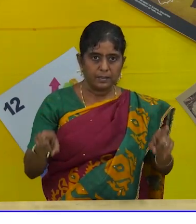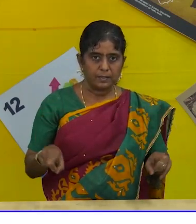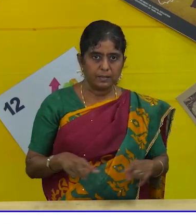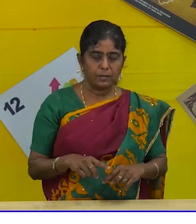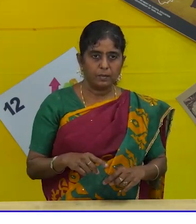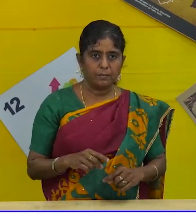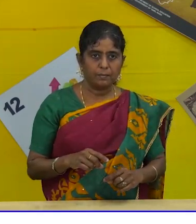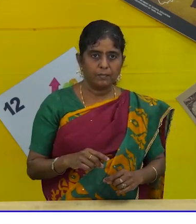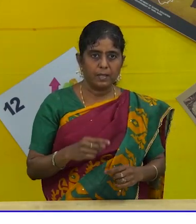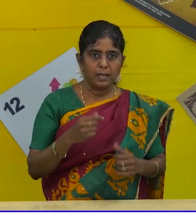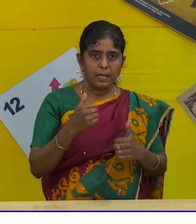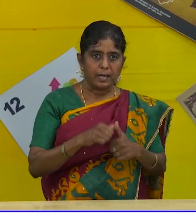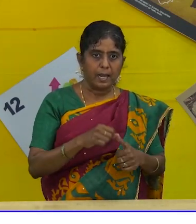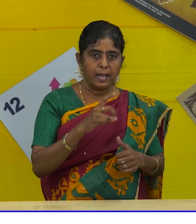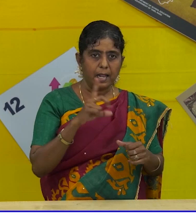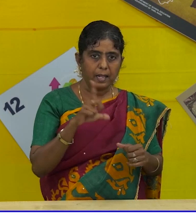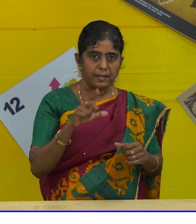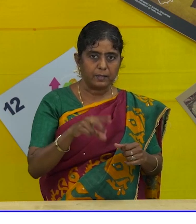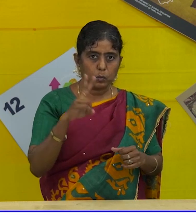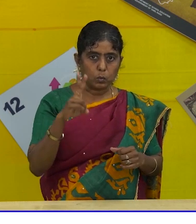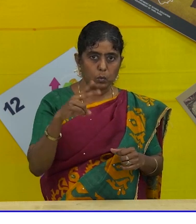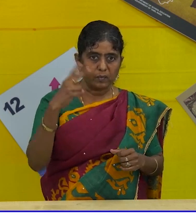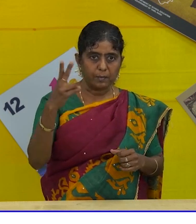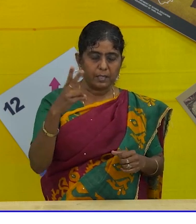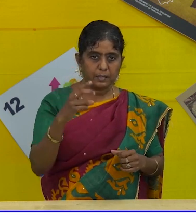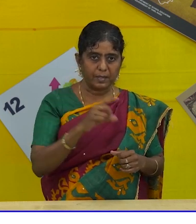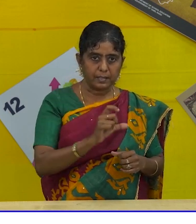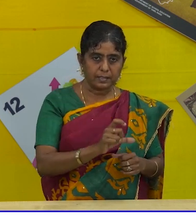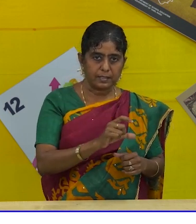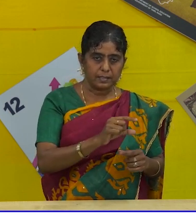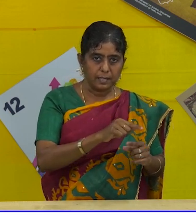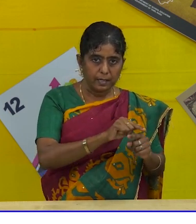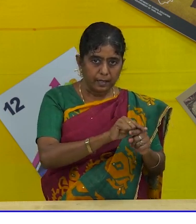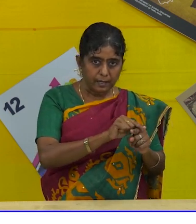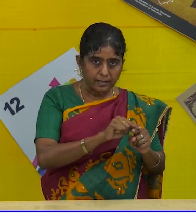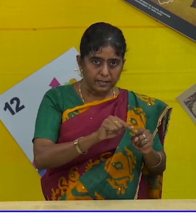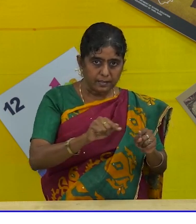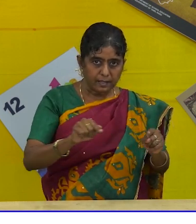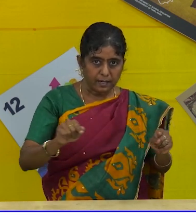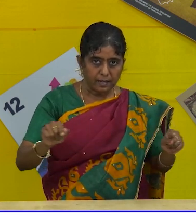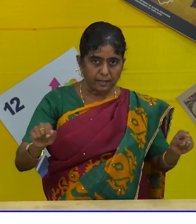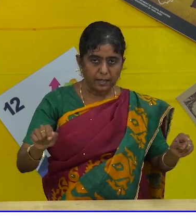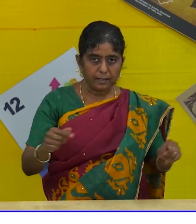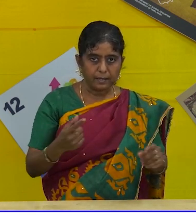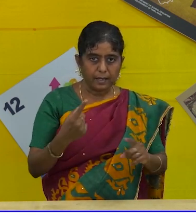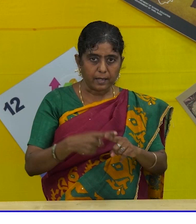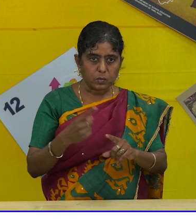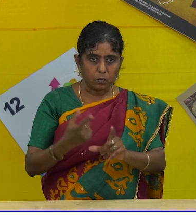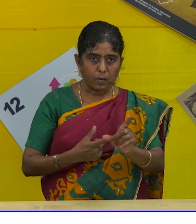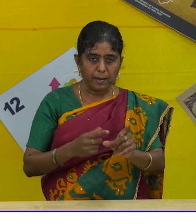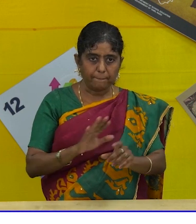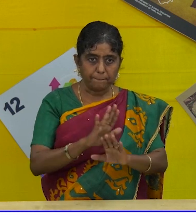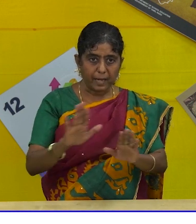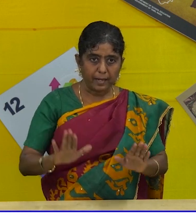now. A linear equation in two variables represent a straight line